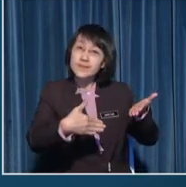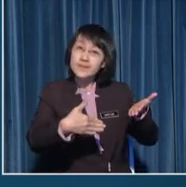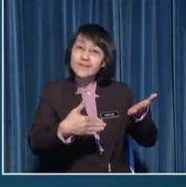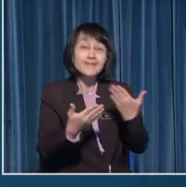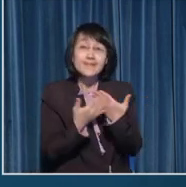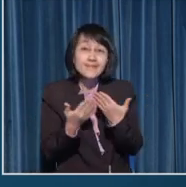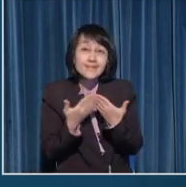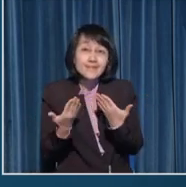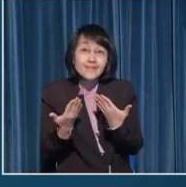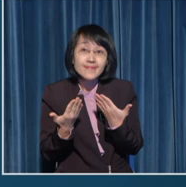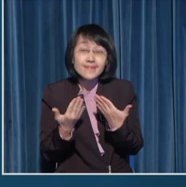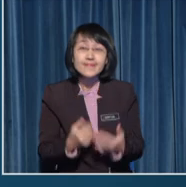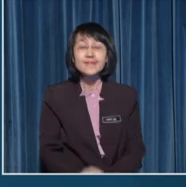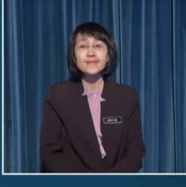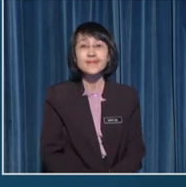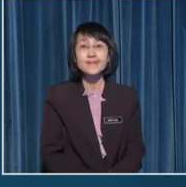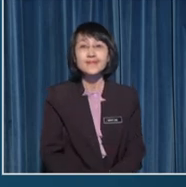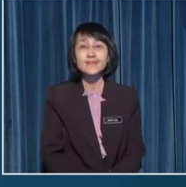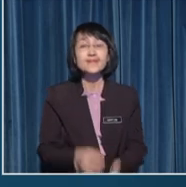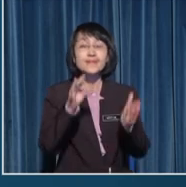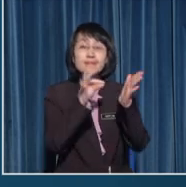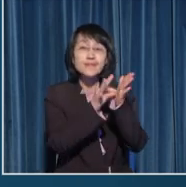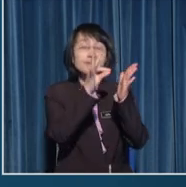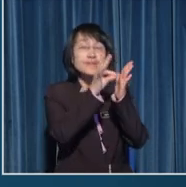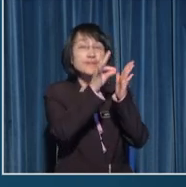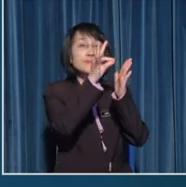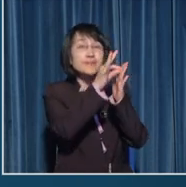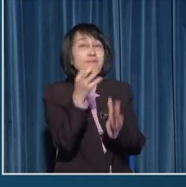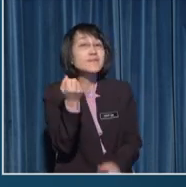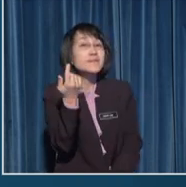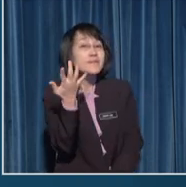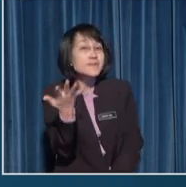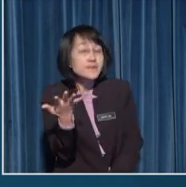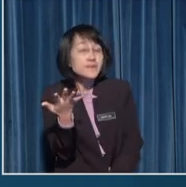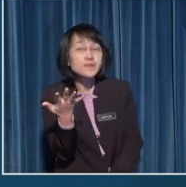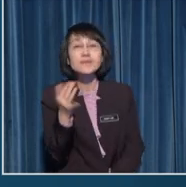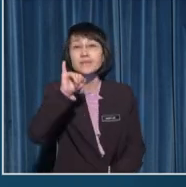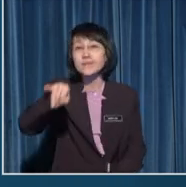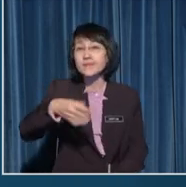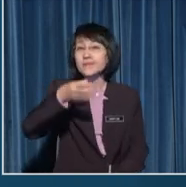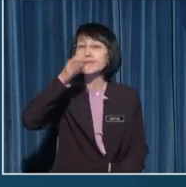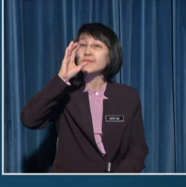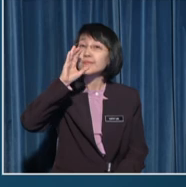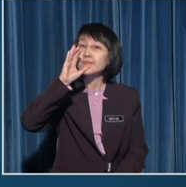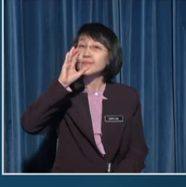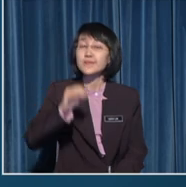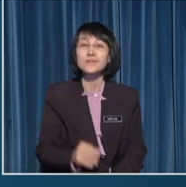Easy. Just count how many types of juice.